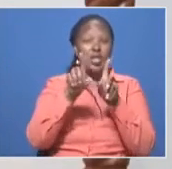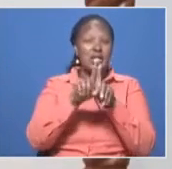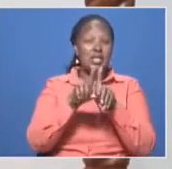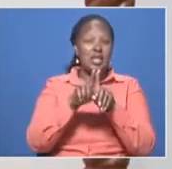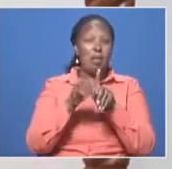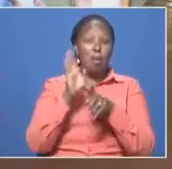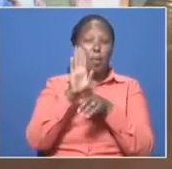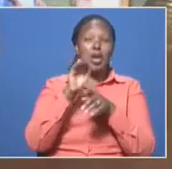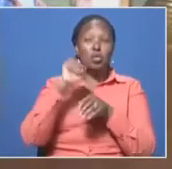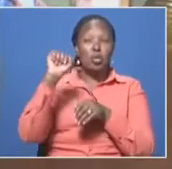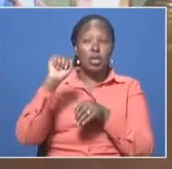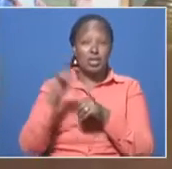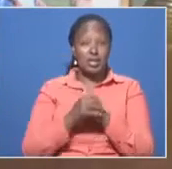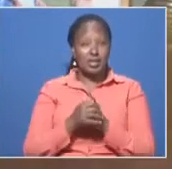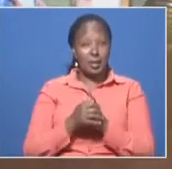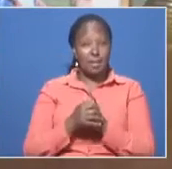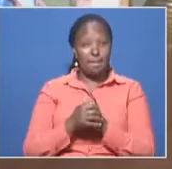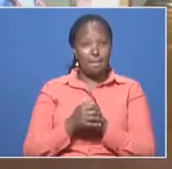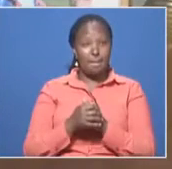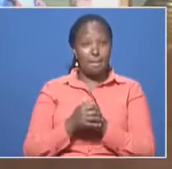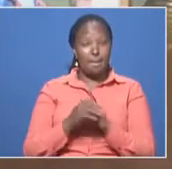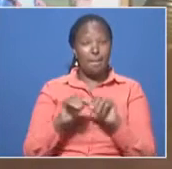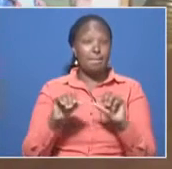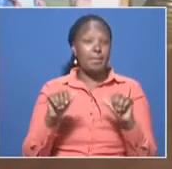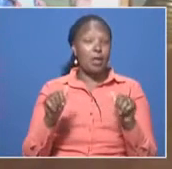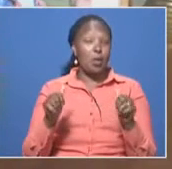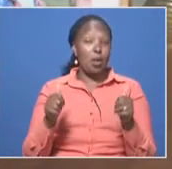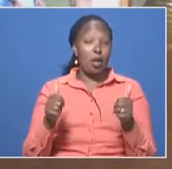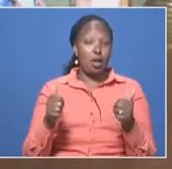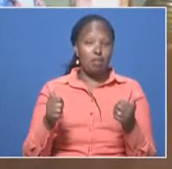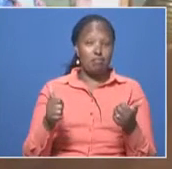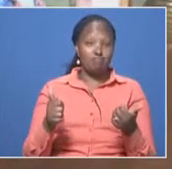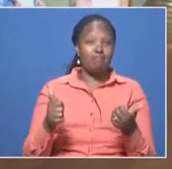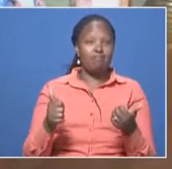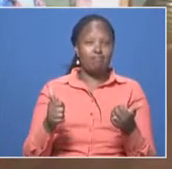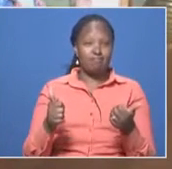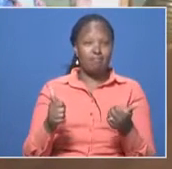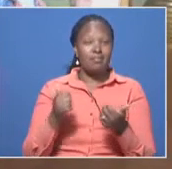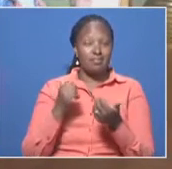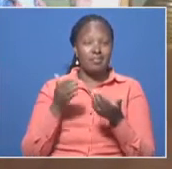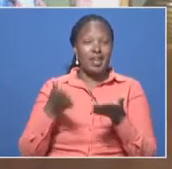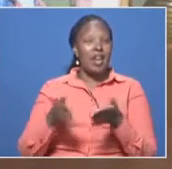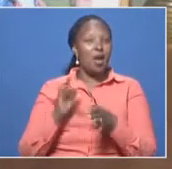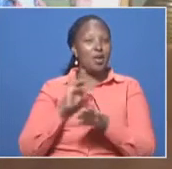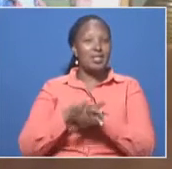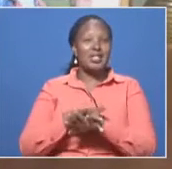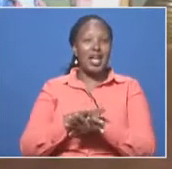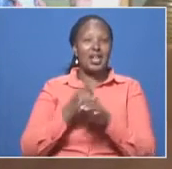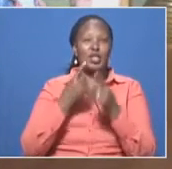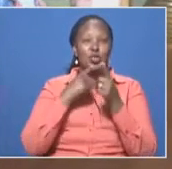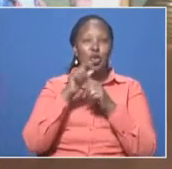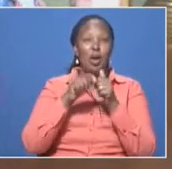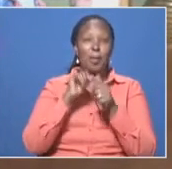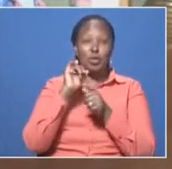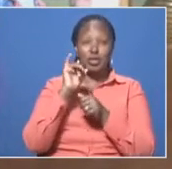return to politics? Well, it's still too early to talk